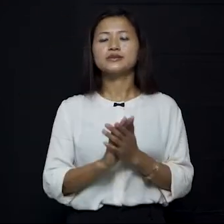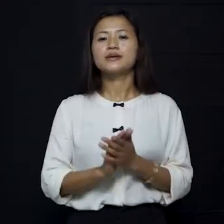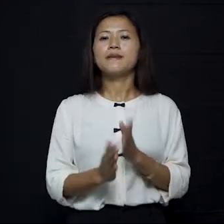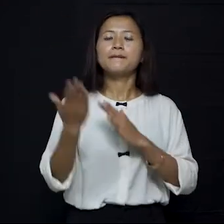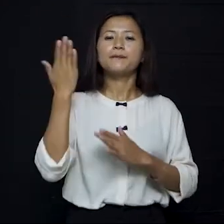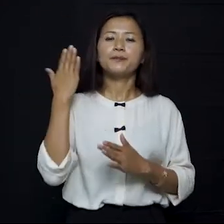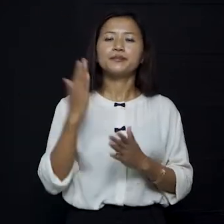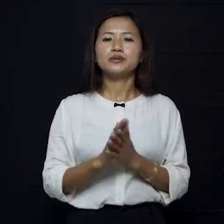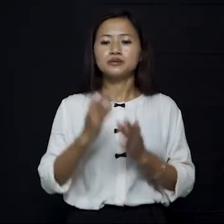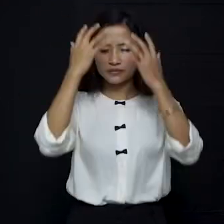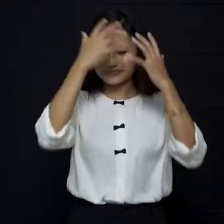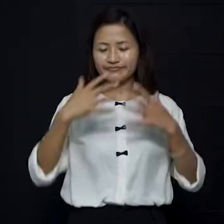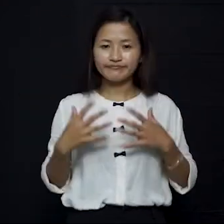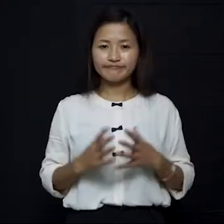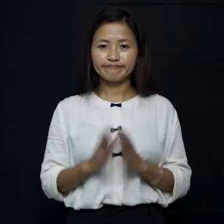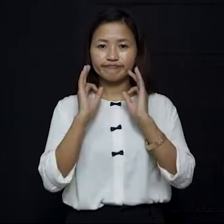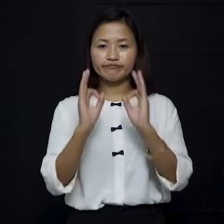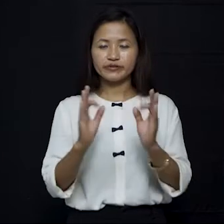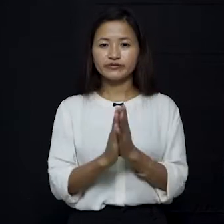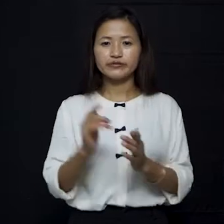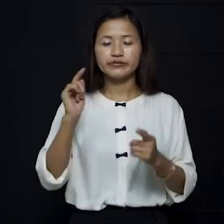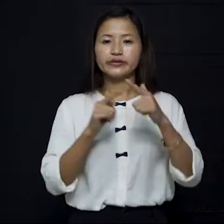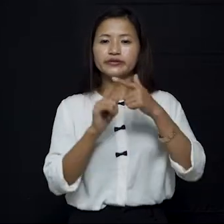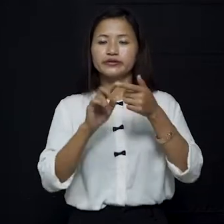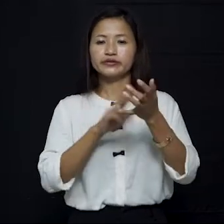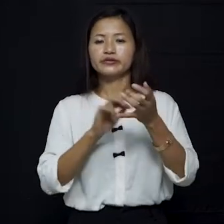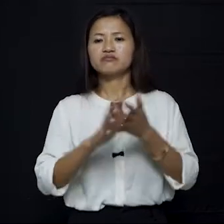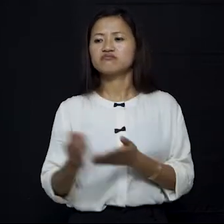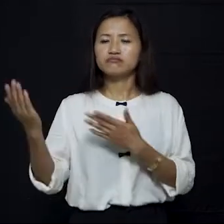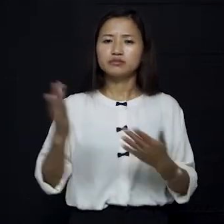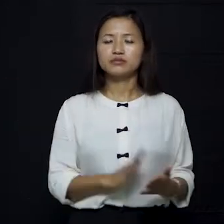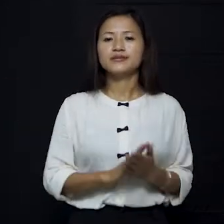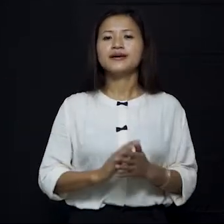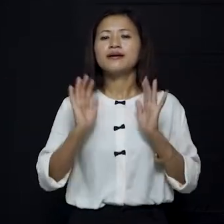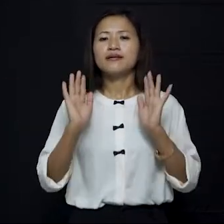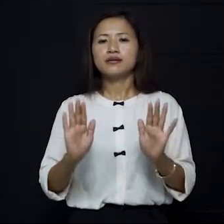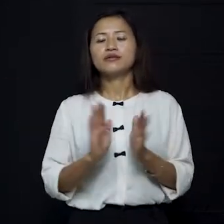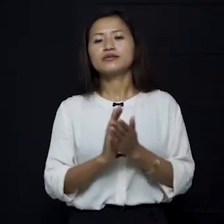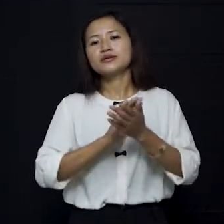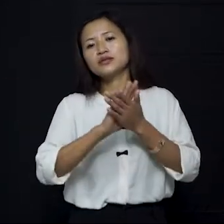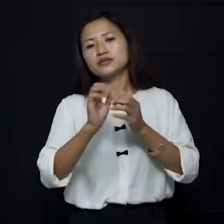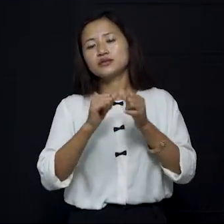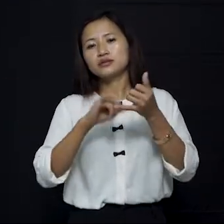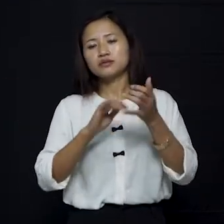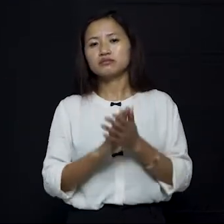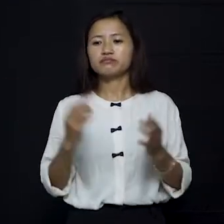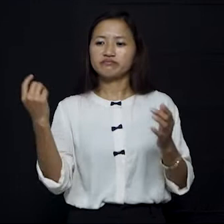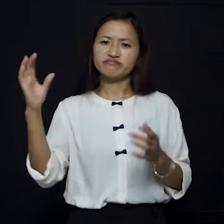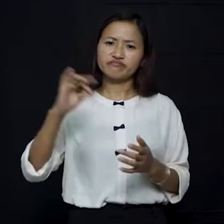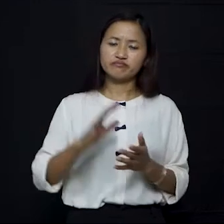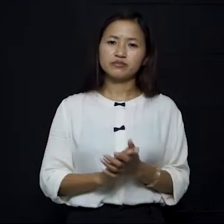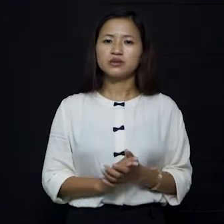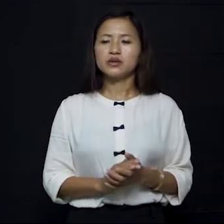In any of your perfect tenses. Always keep this in your mind. You cannot bring has and have again, because if you do that, you are doing a great